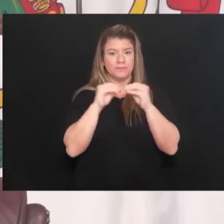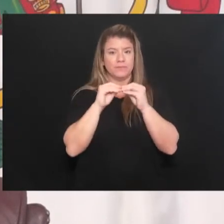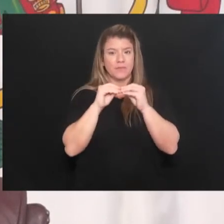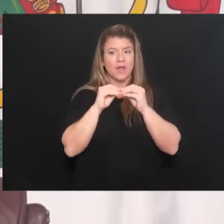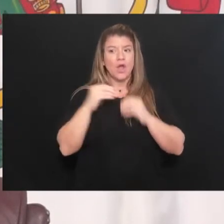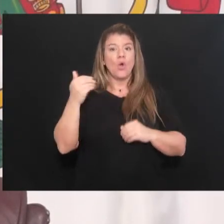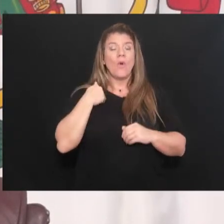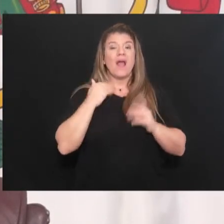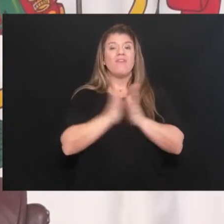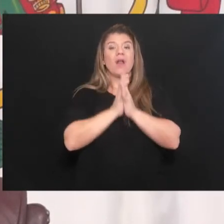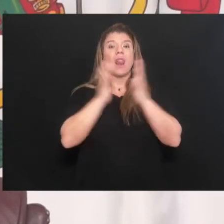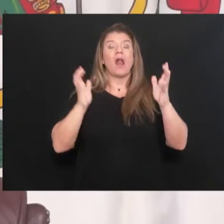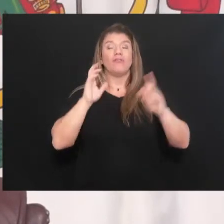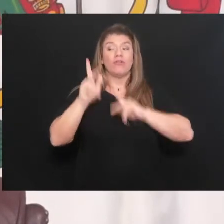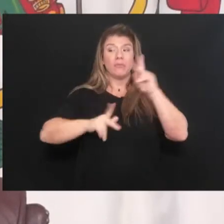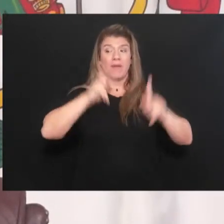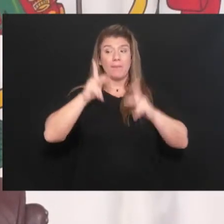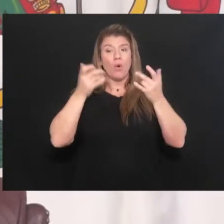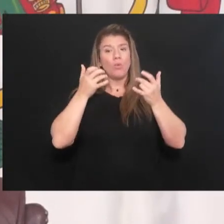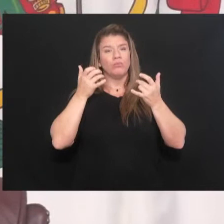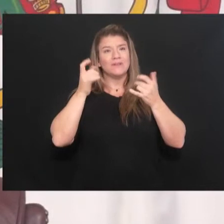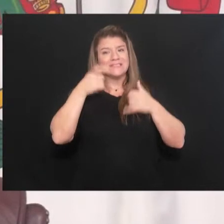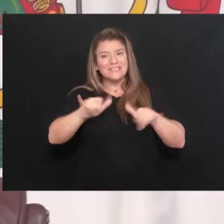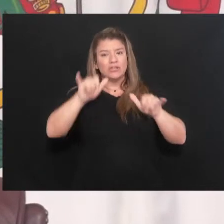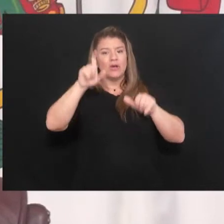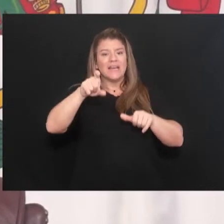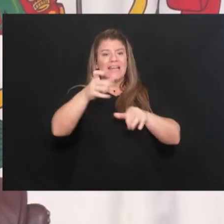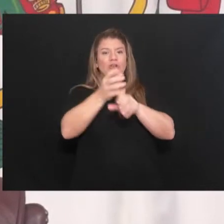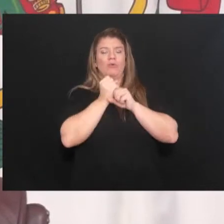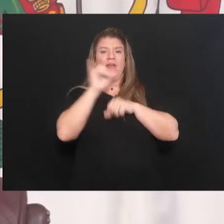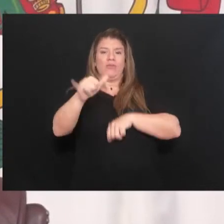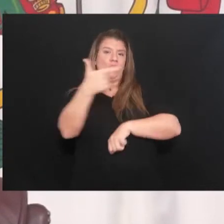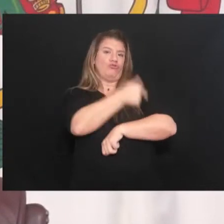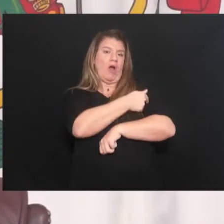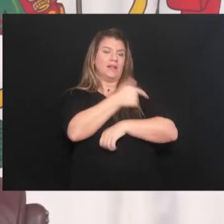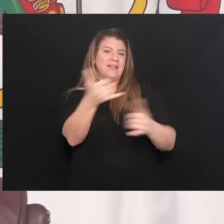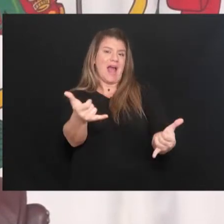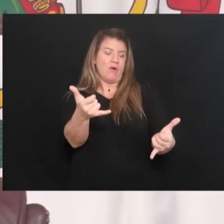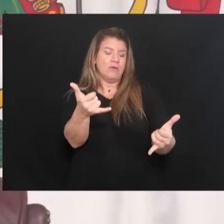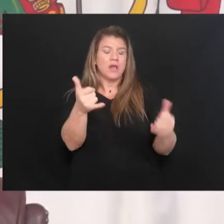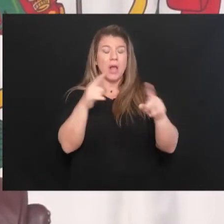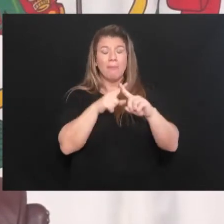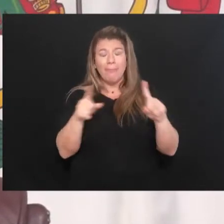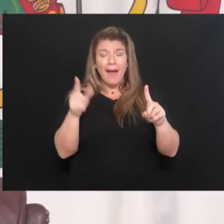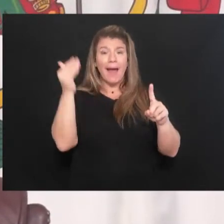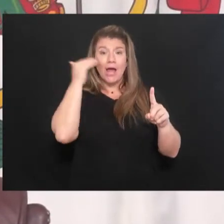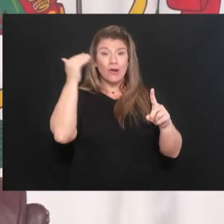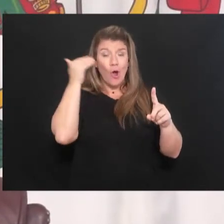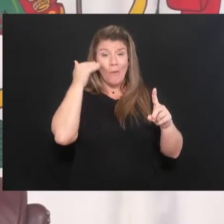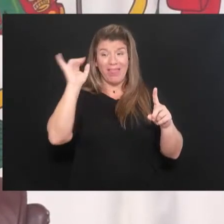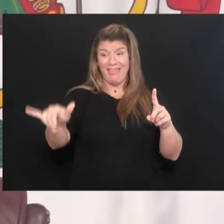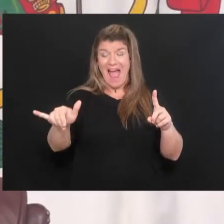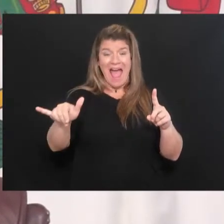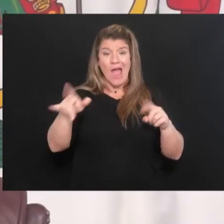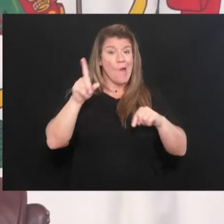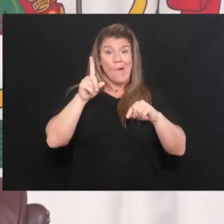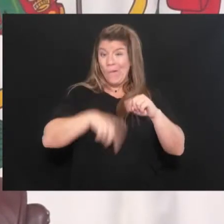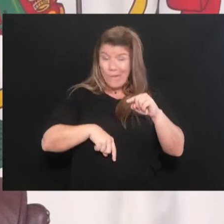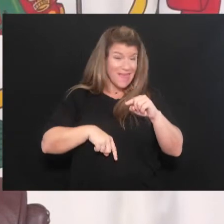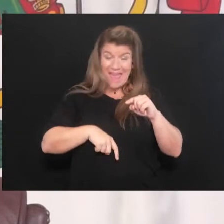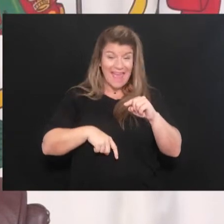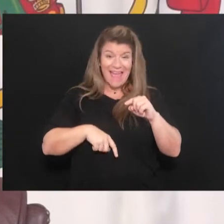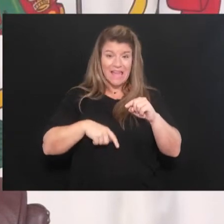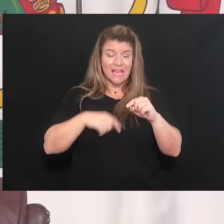got a bunch of those folks, and we need to get those shots in their arms right now. But with all that being said, we cannot get the